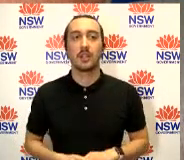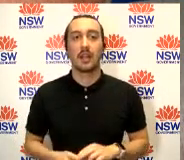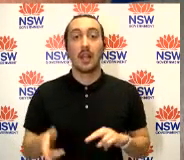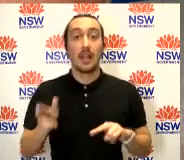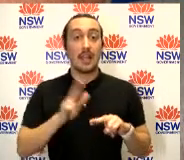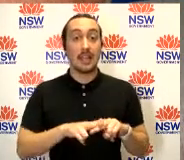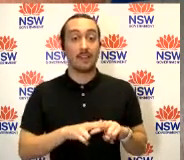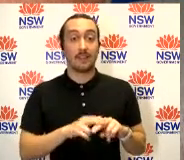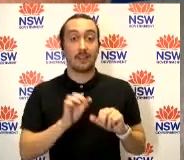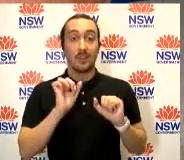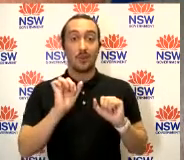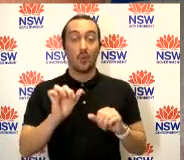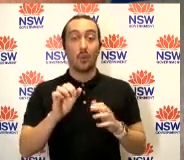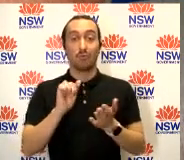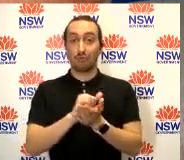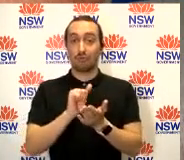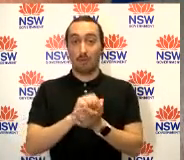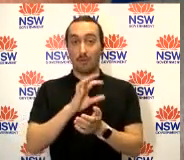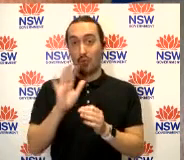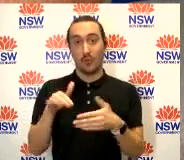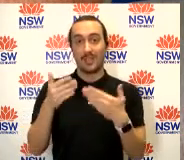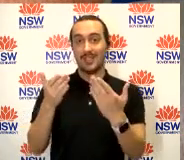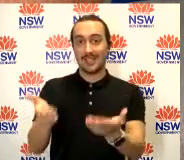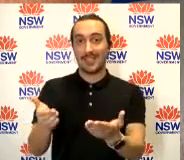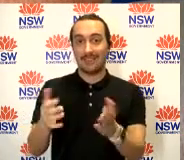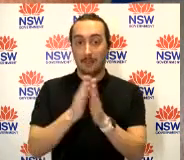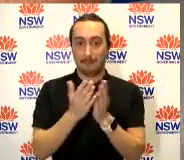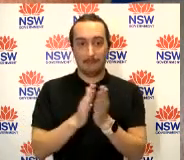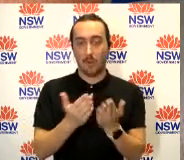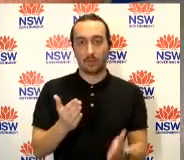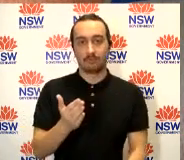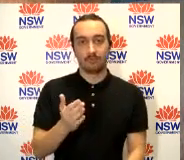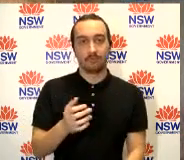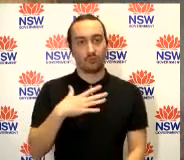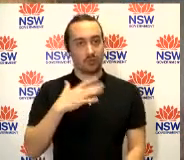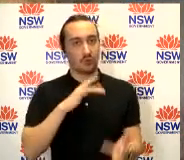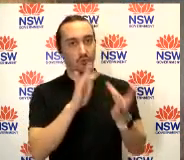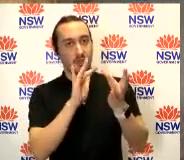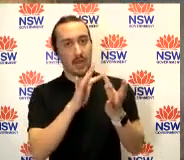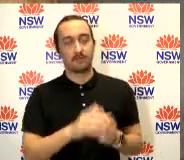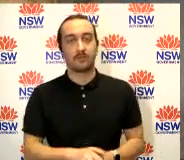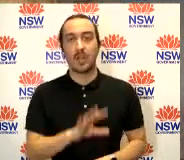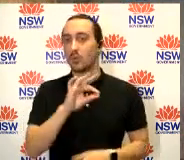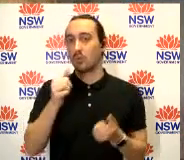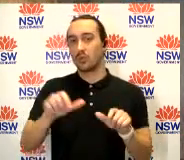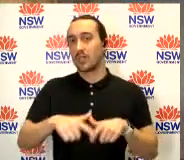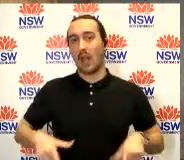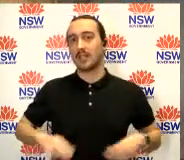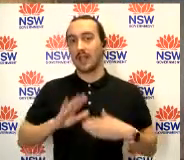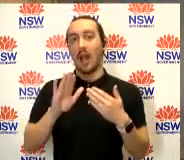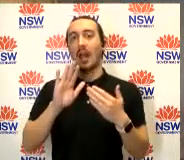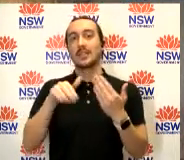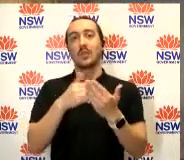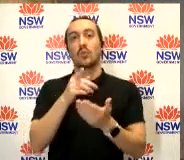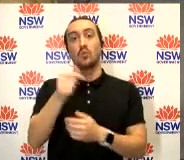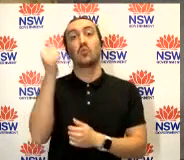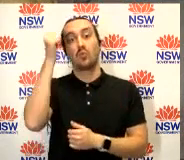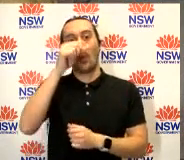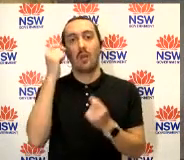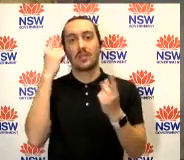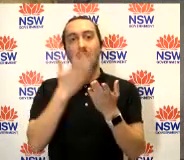them off. They're required to provide it to you. Don't use it until you understand how to use it. Exactly, yes. Okay, so another one here